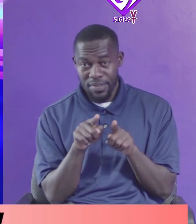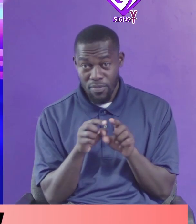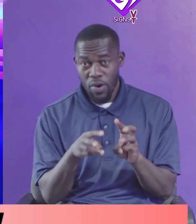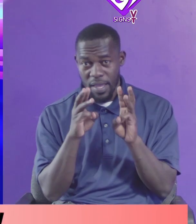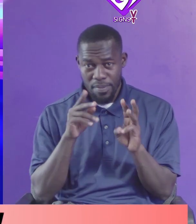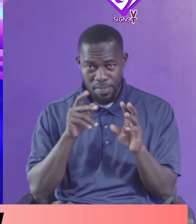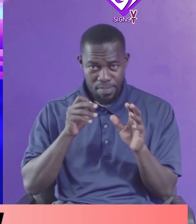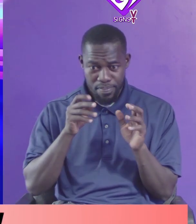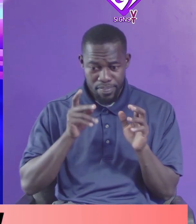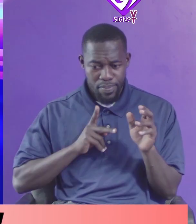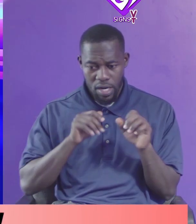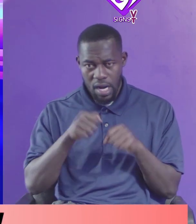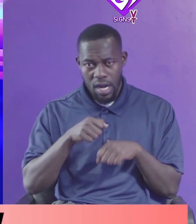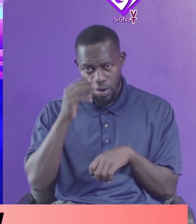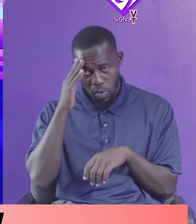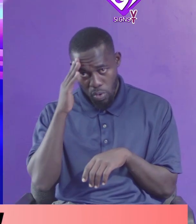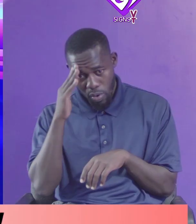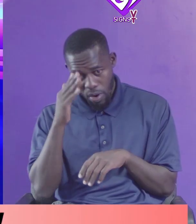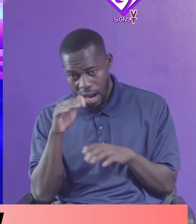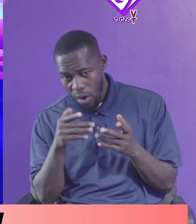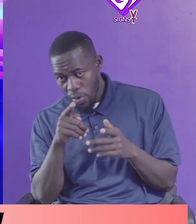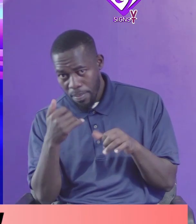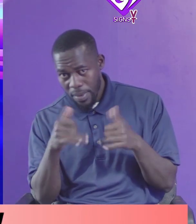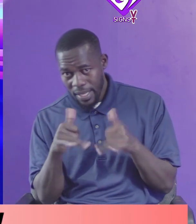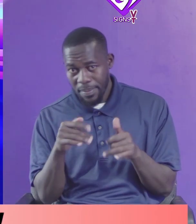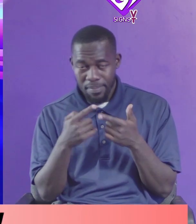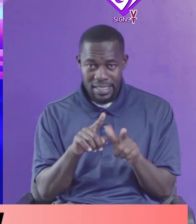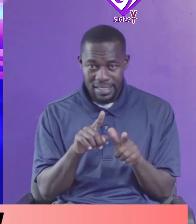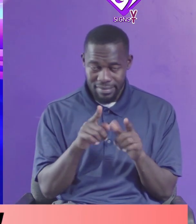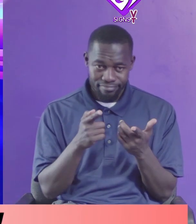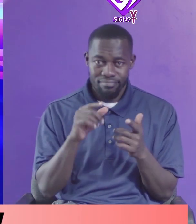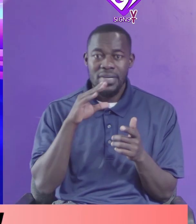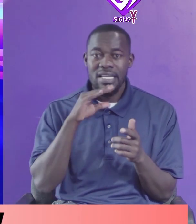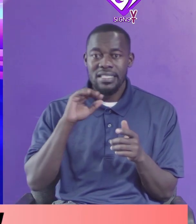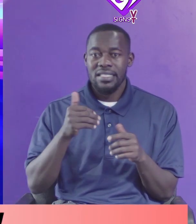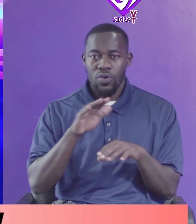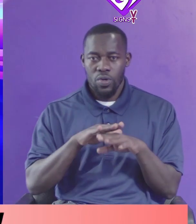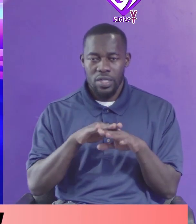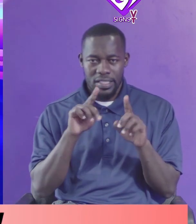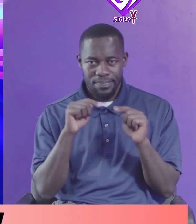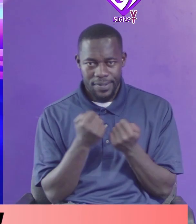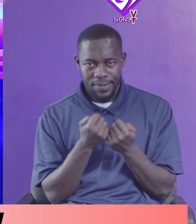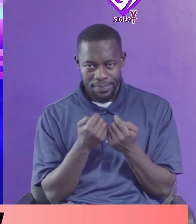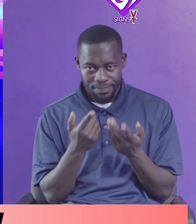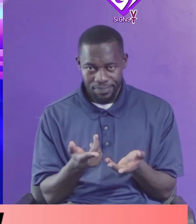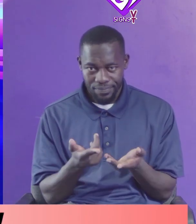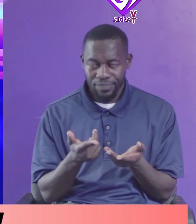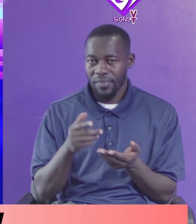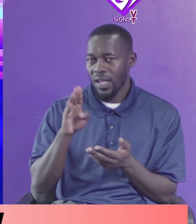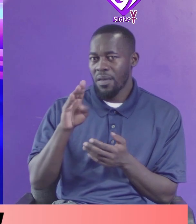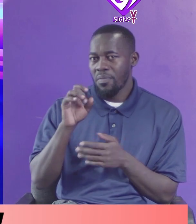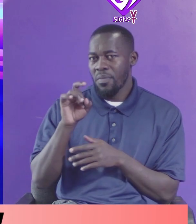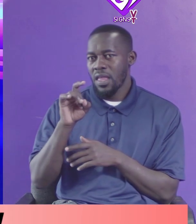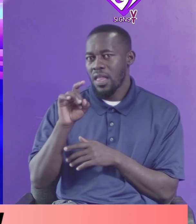Yeah. So, but I think they have good team. They were able to bring in Mamouche and all kind of